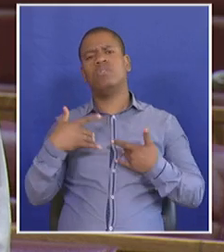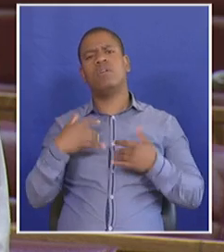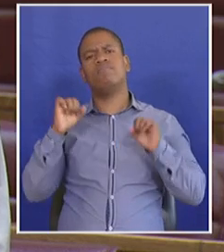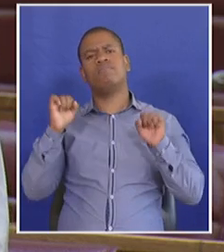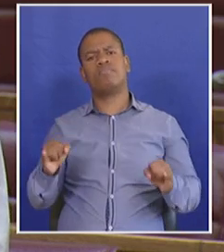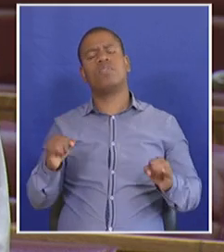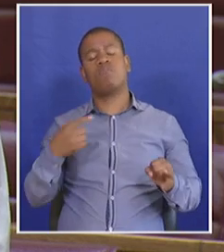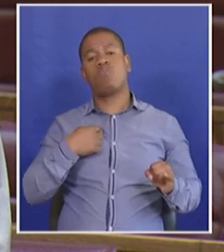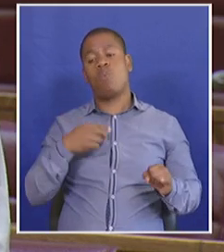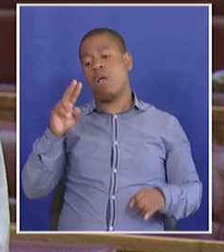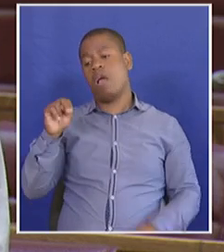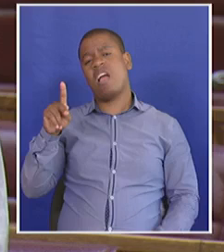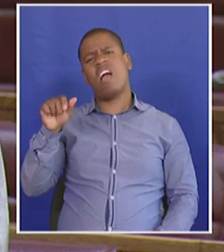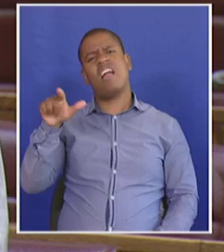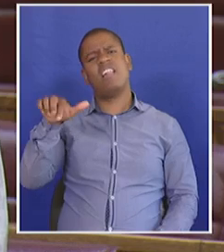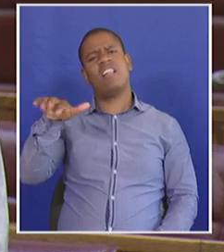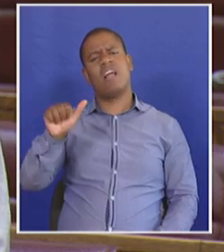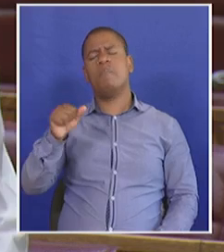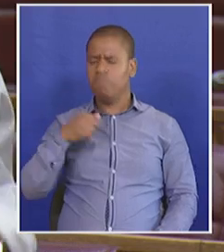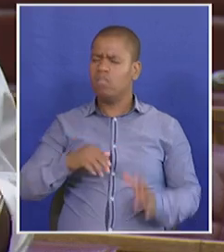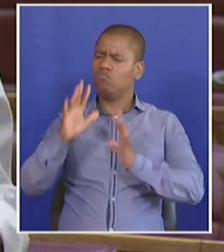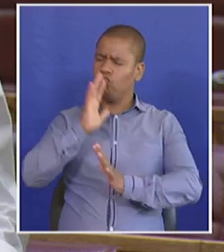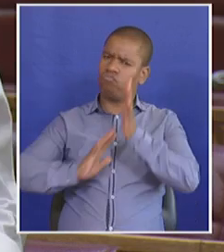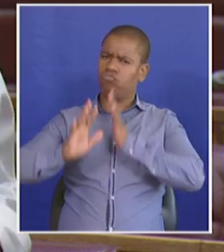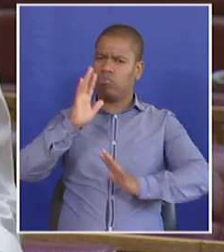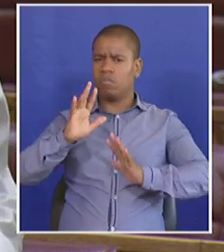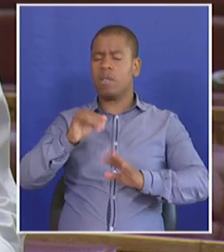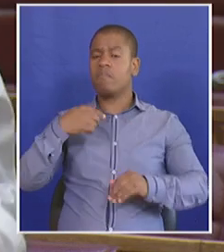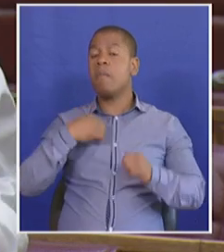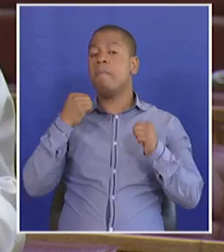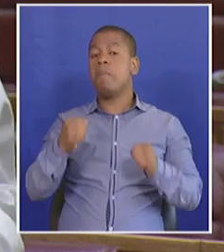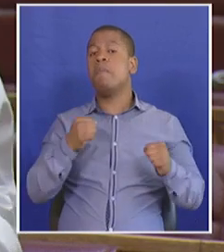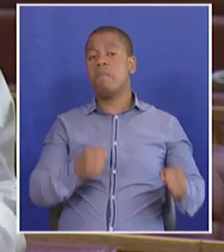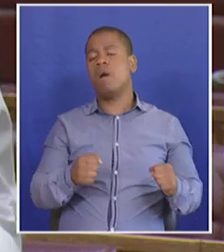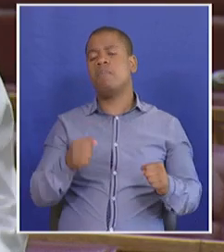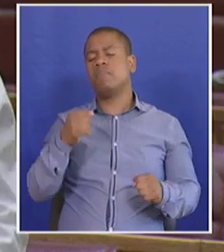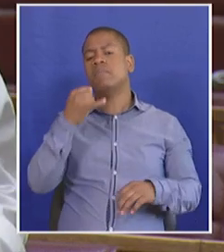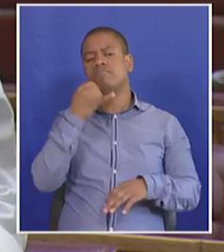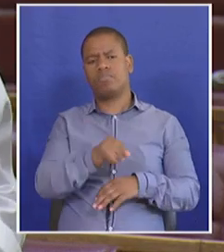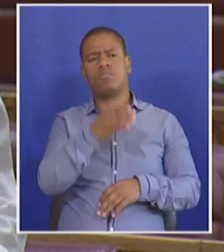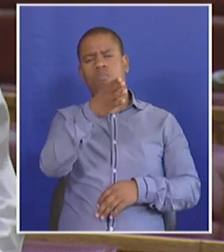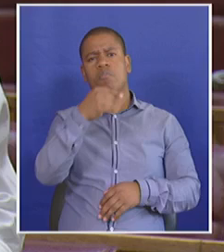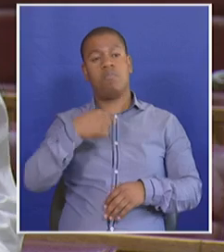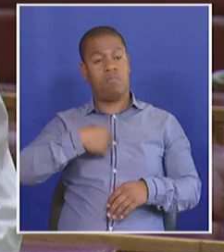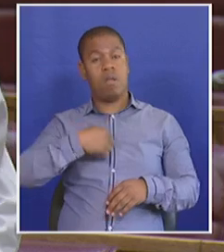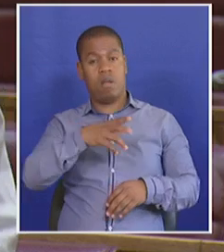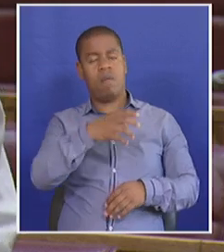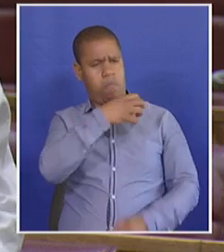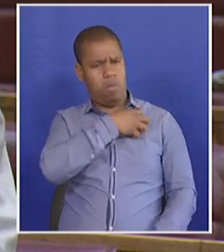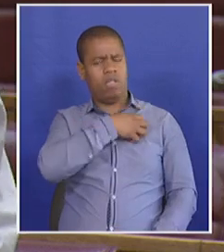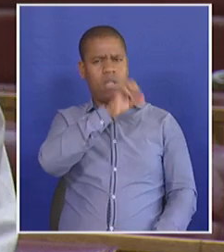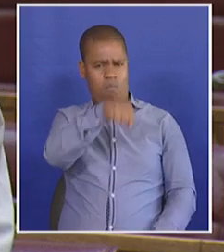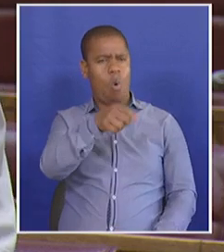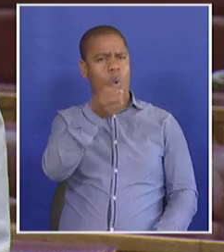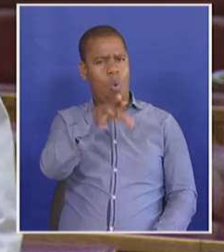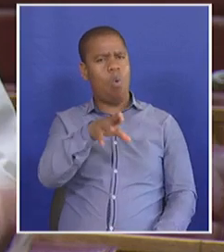issue of Nkandla properly. He must tell us whether he still stands as he is. Is he still a minister or